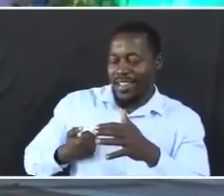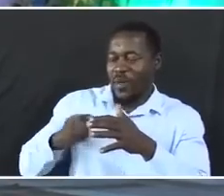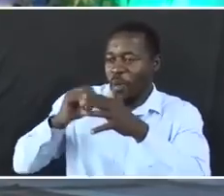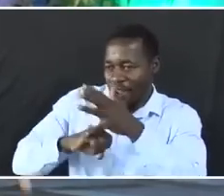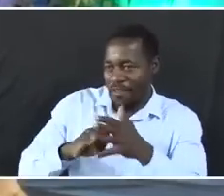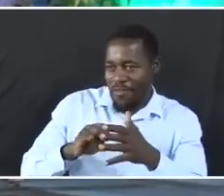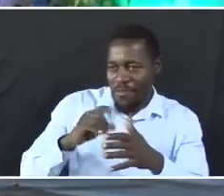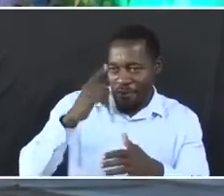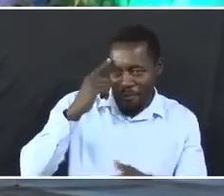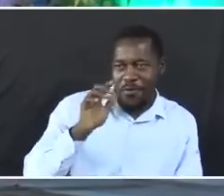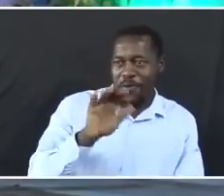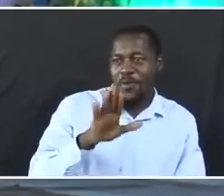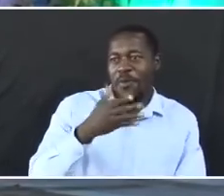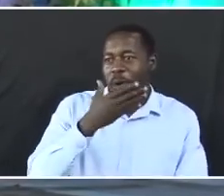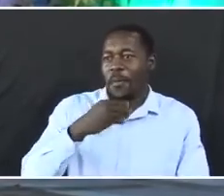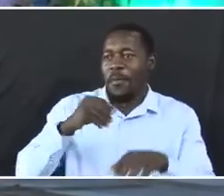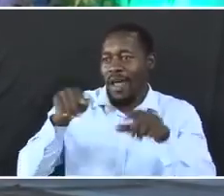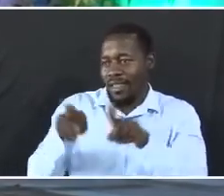him daddy?